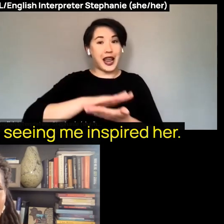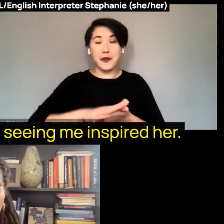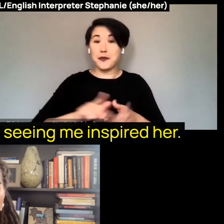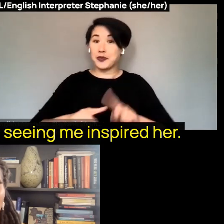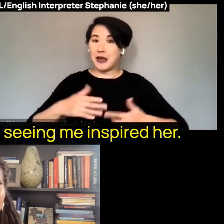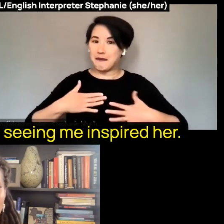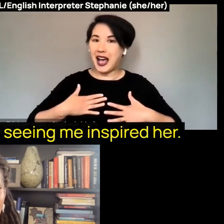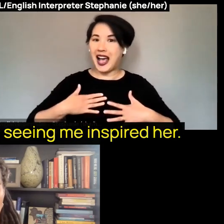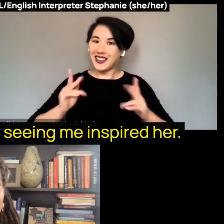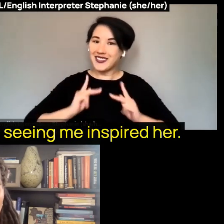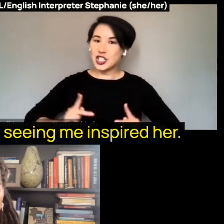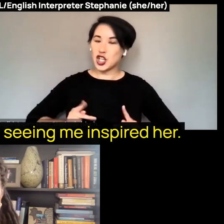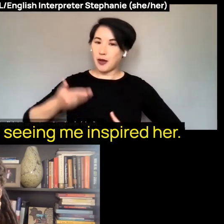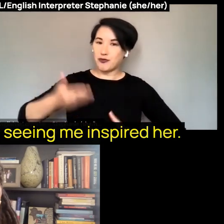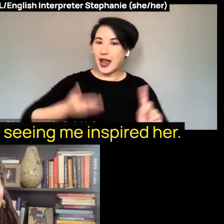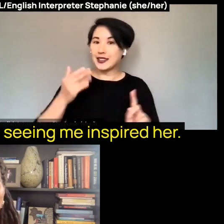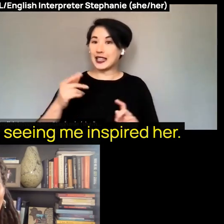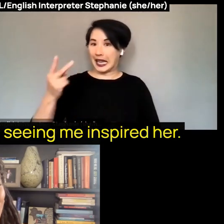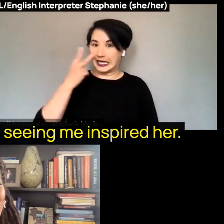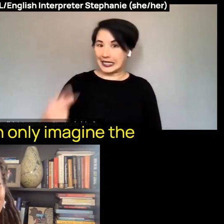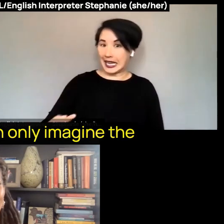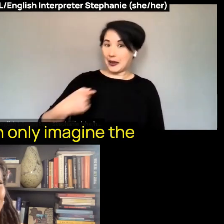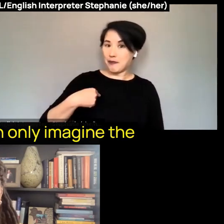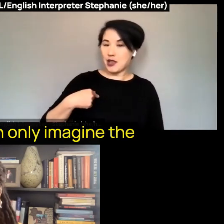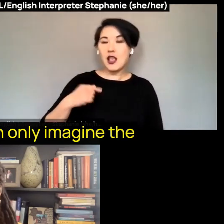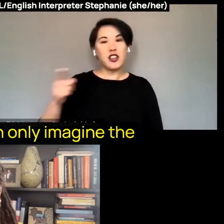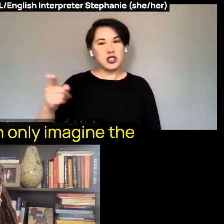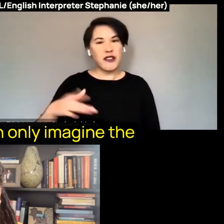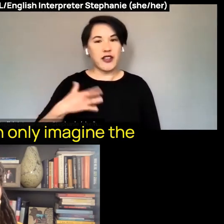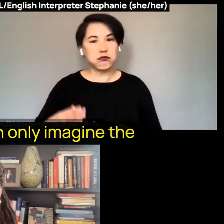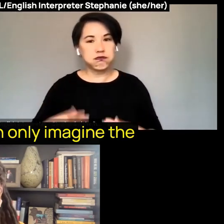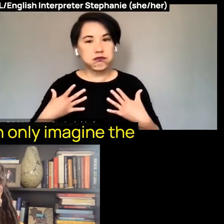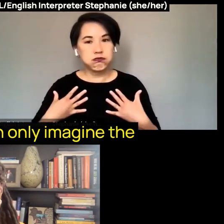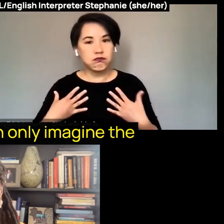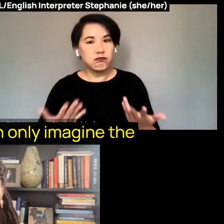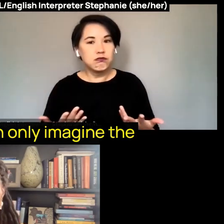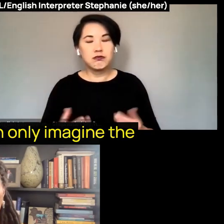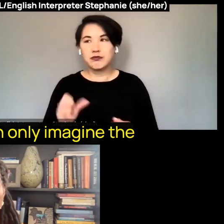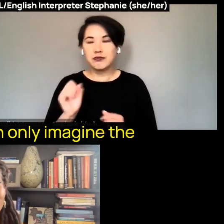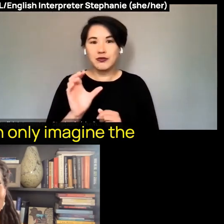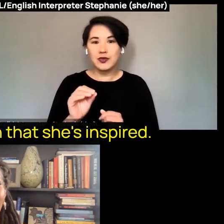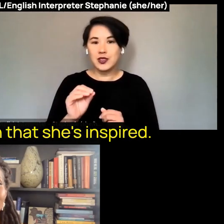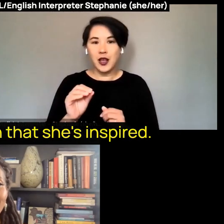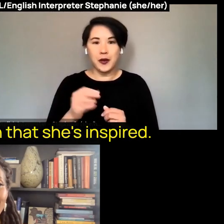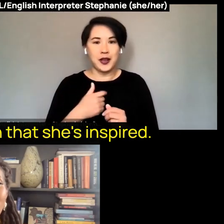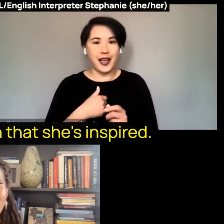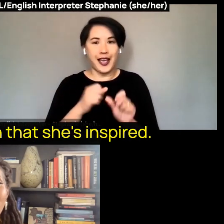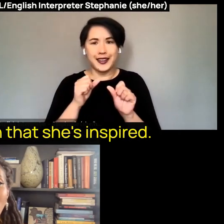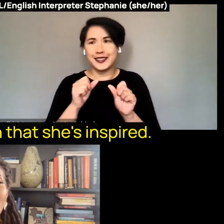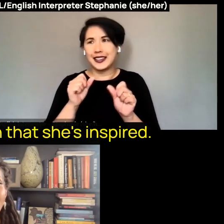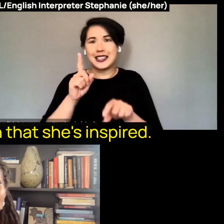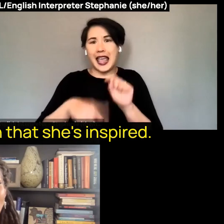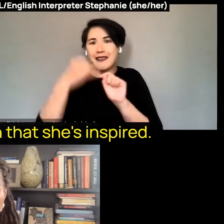Black woman, seeing me inspired her. And so, and I can only imagine the countless